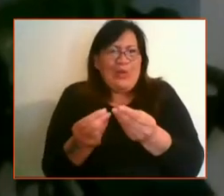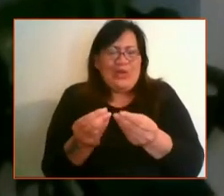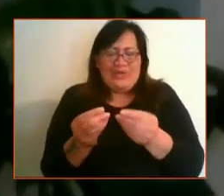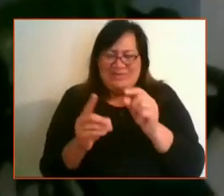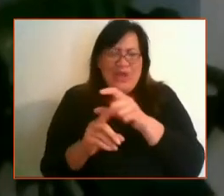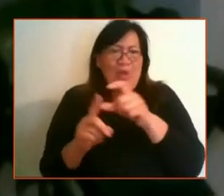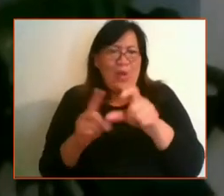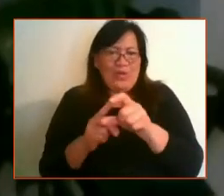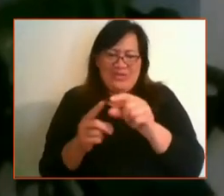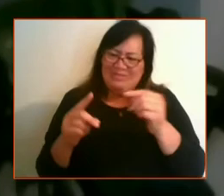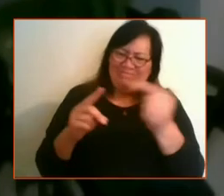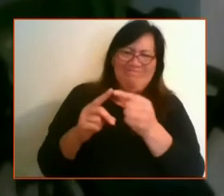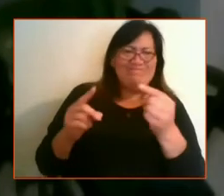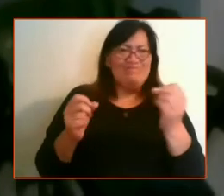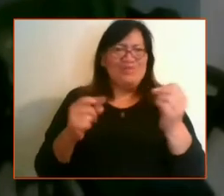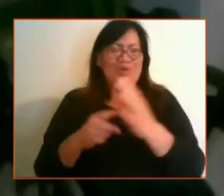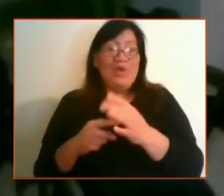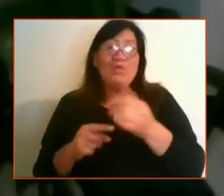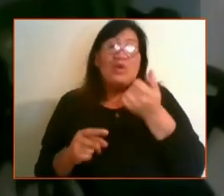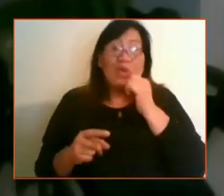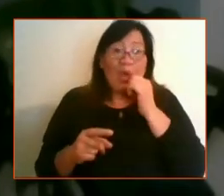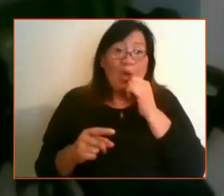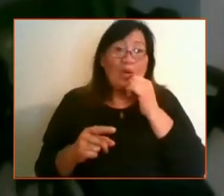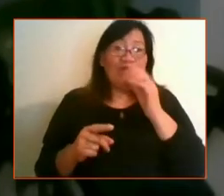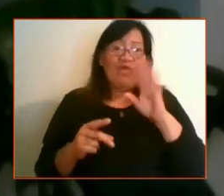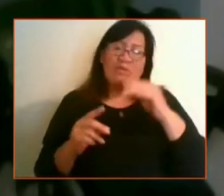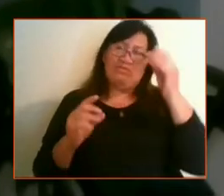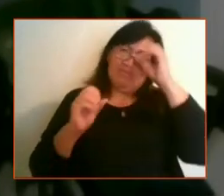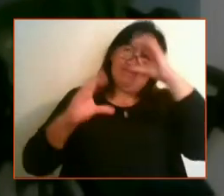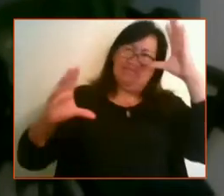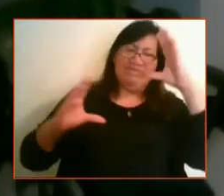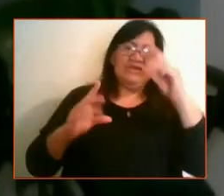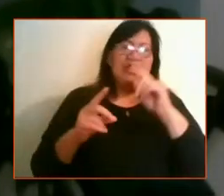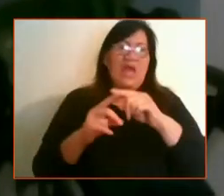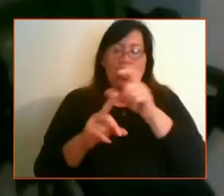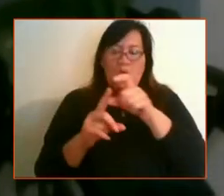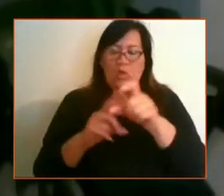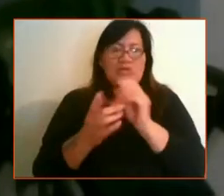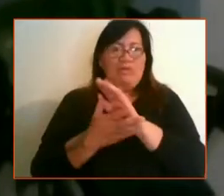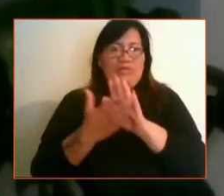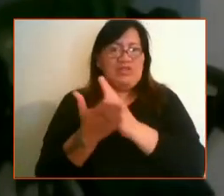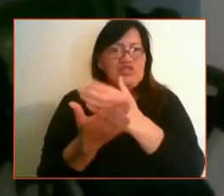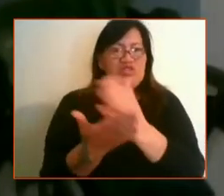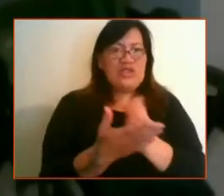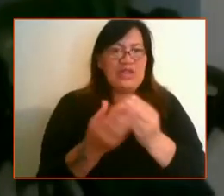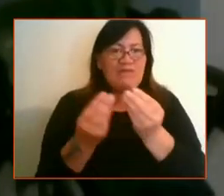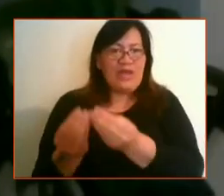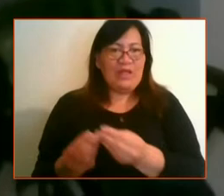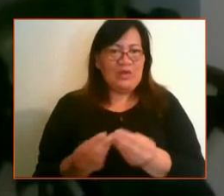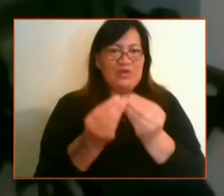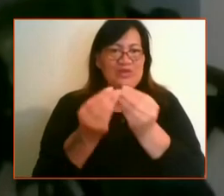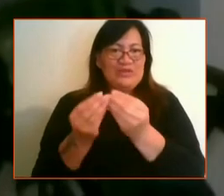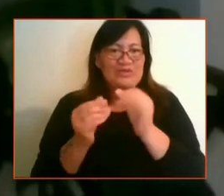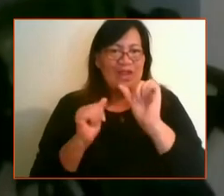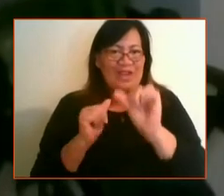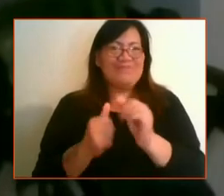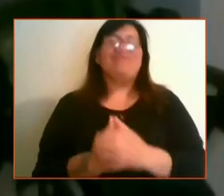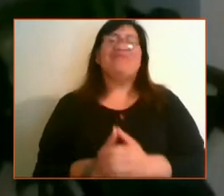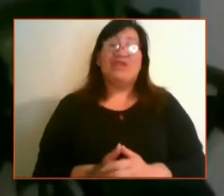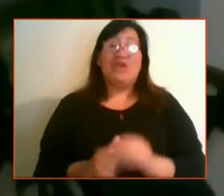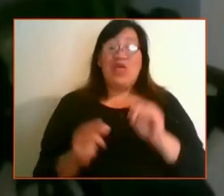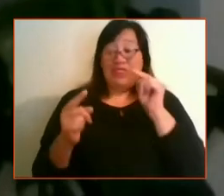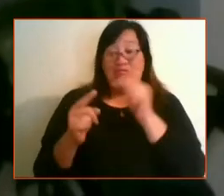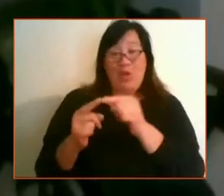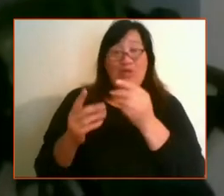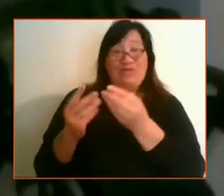And culture, by definition, from a design thinking perspective, is a shared set of values. And, you know, that shared set of